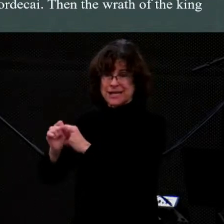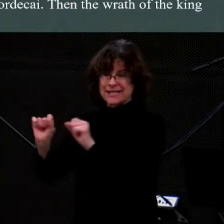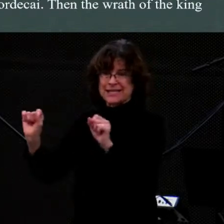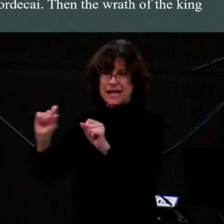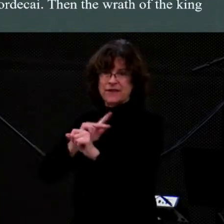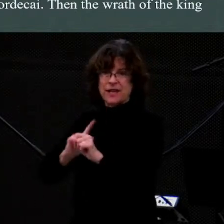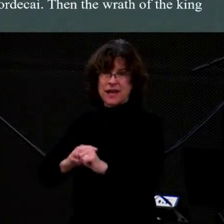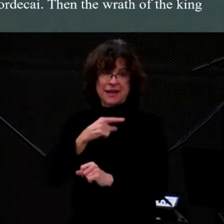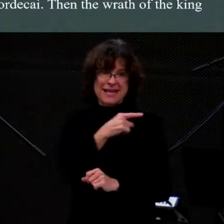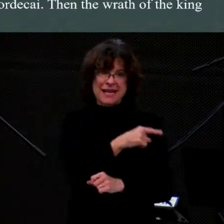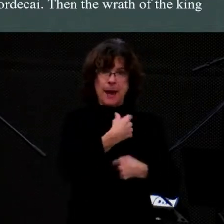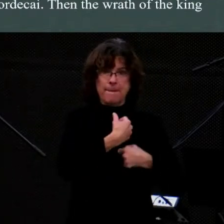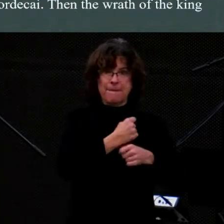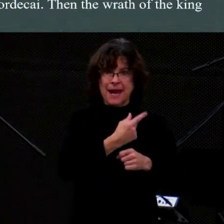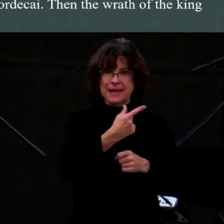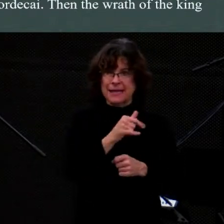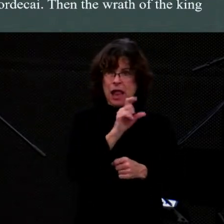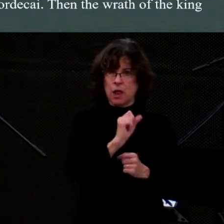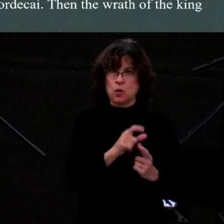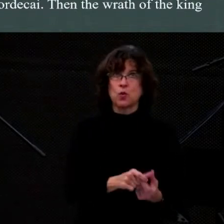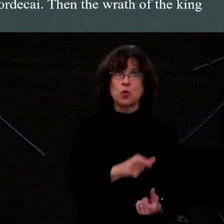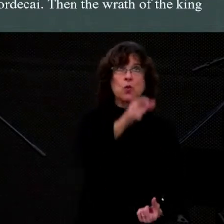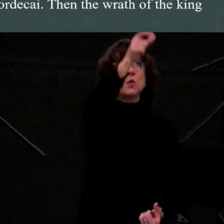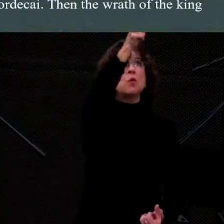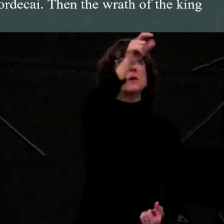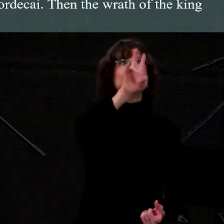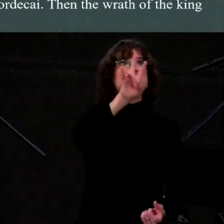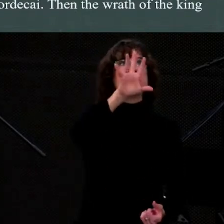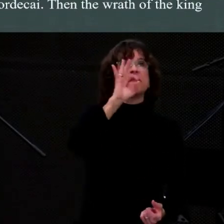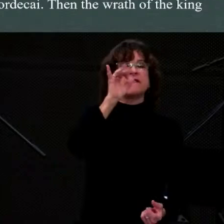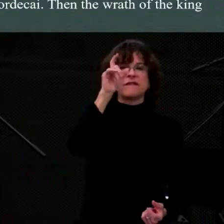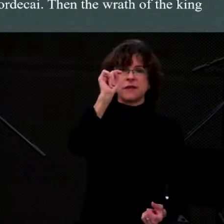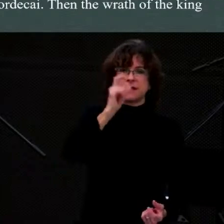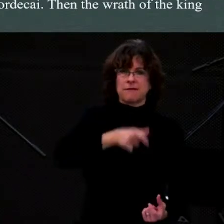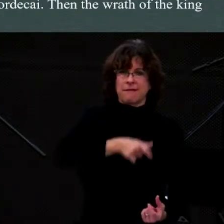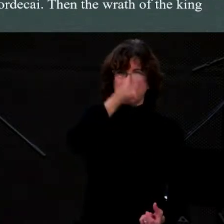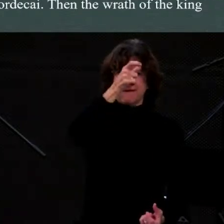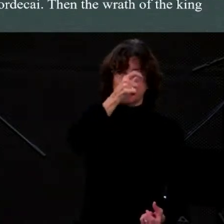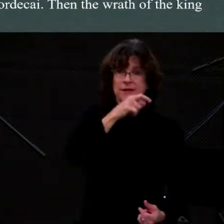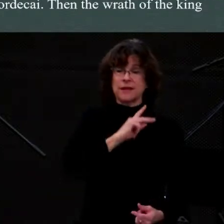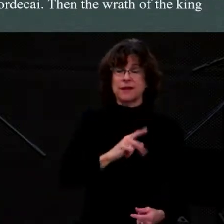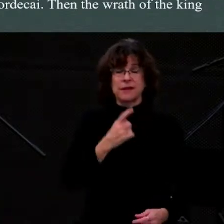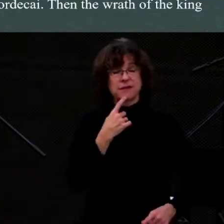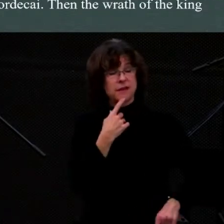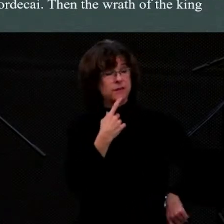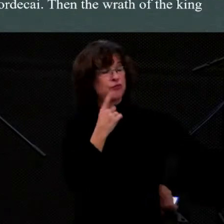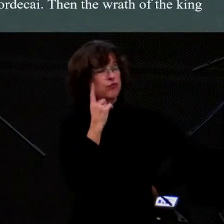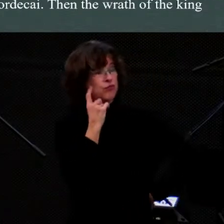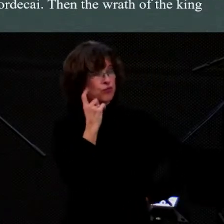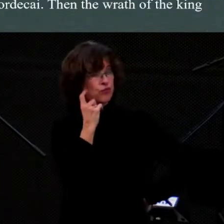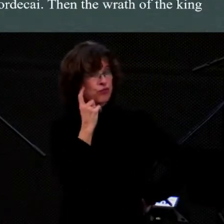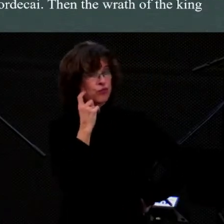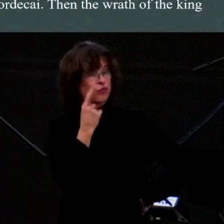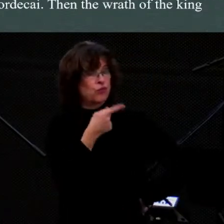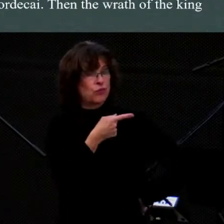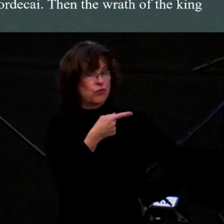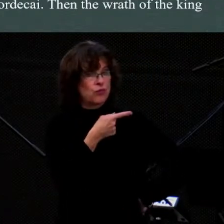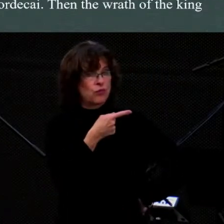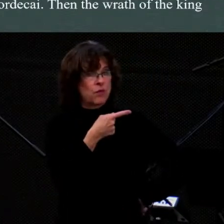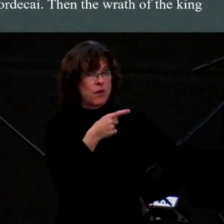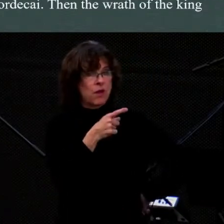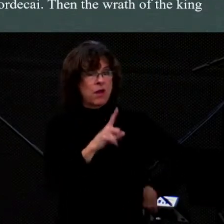is standing at Haman's house, 50 cubits high. And the king said, hang him on